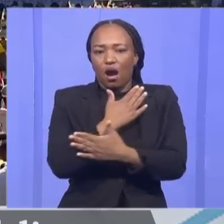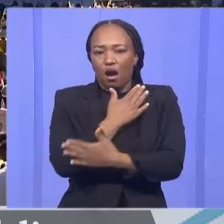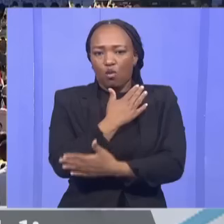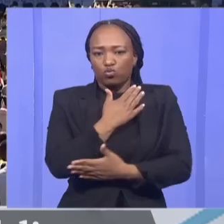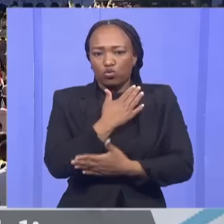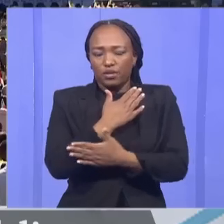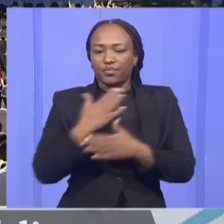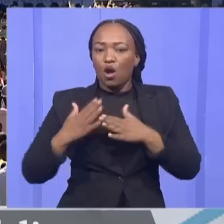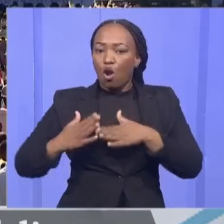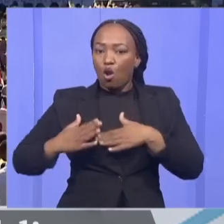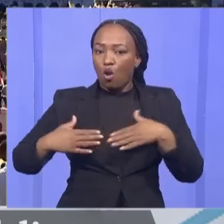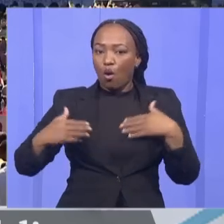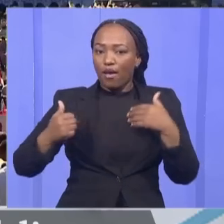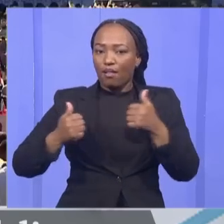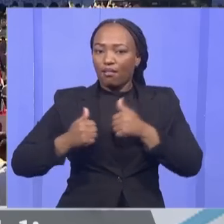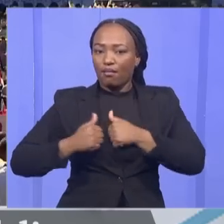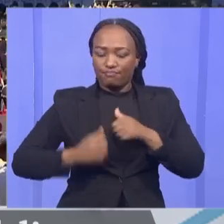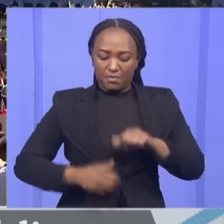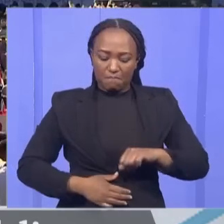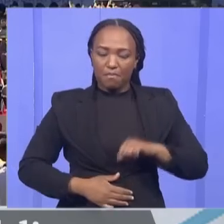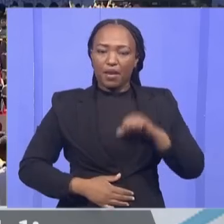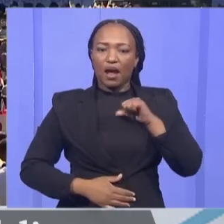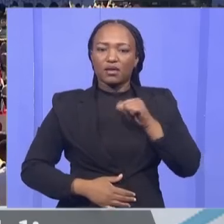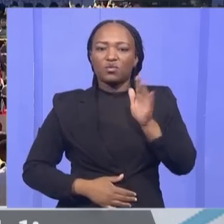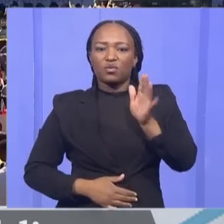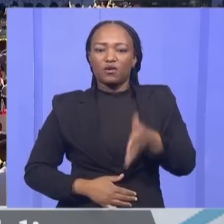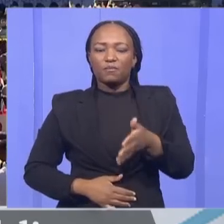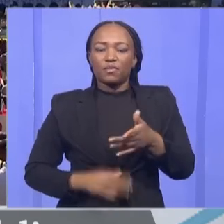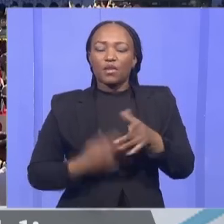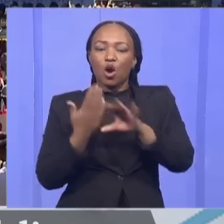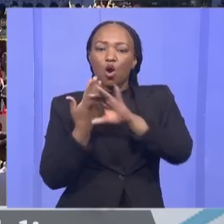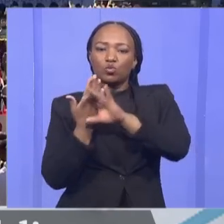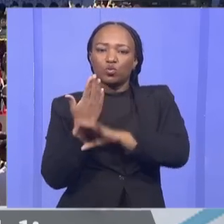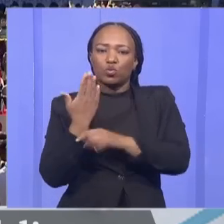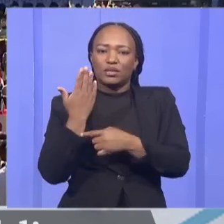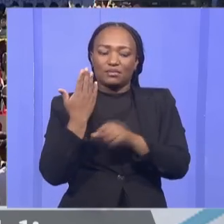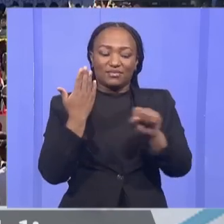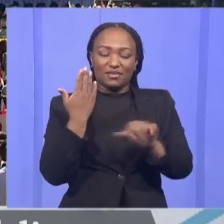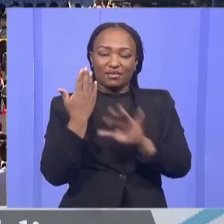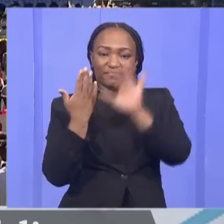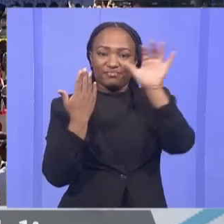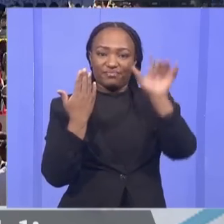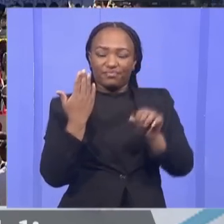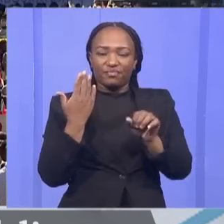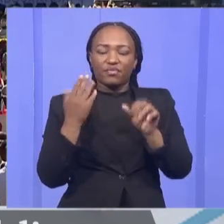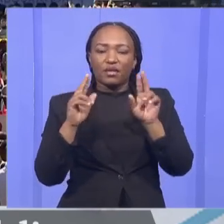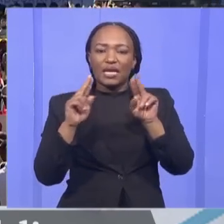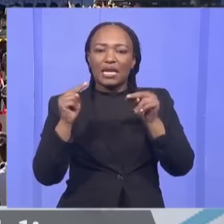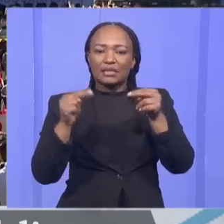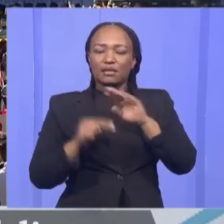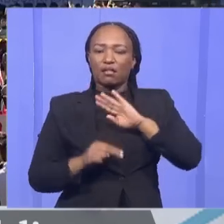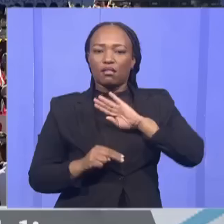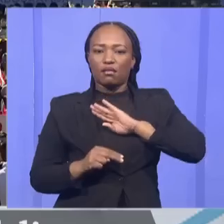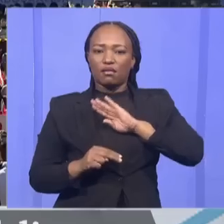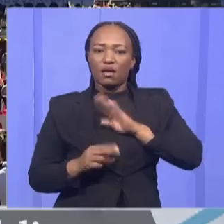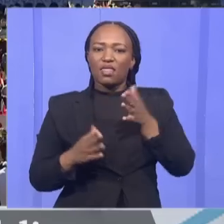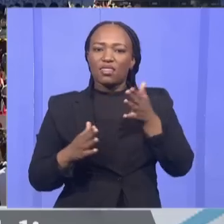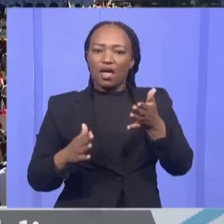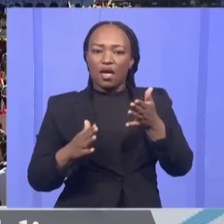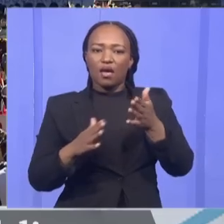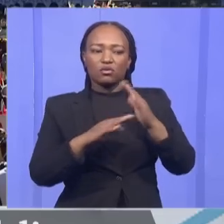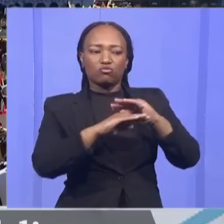as primarily you will understand that the Constitution of the Republic is instructive that the National Defence Force is there to defend and to protect the